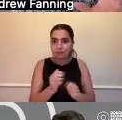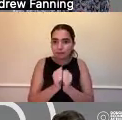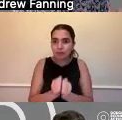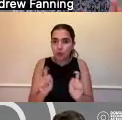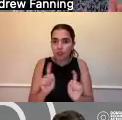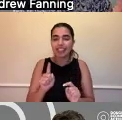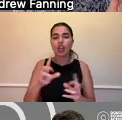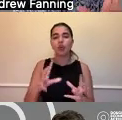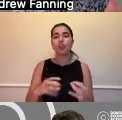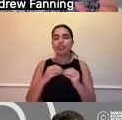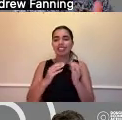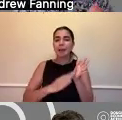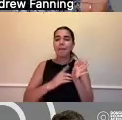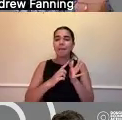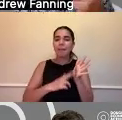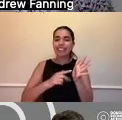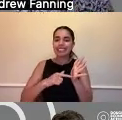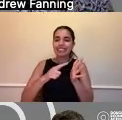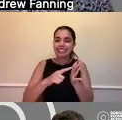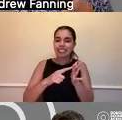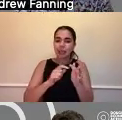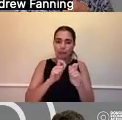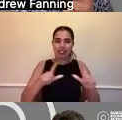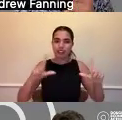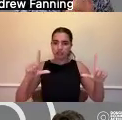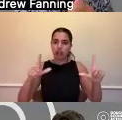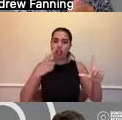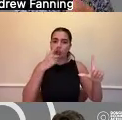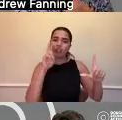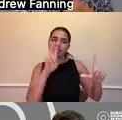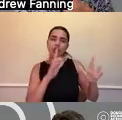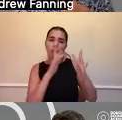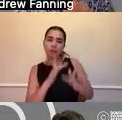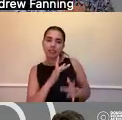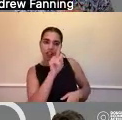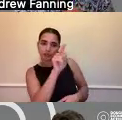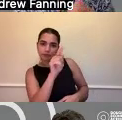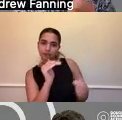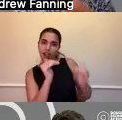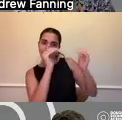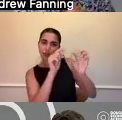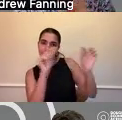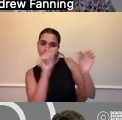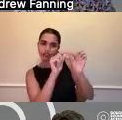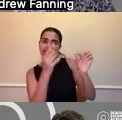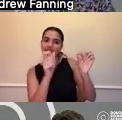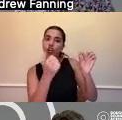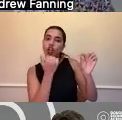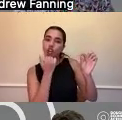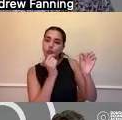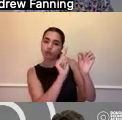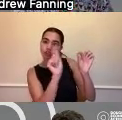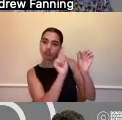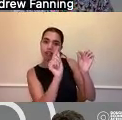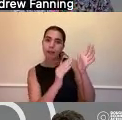anyone familiar with that. You can either go to the website that you see at the top of this screen and use a code that it will ask you for that you